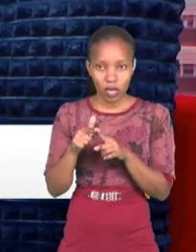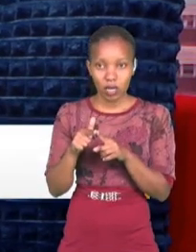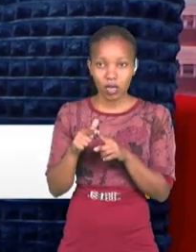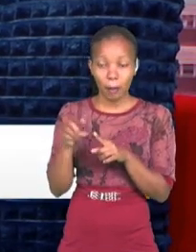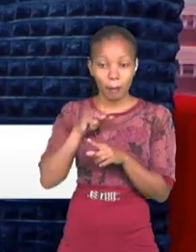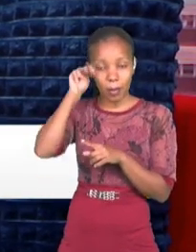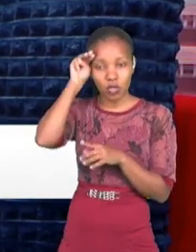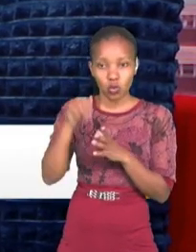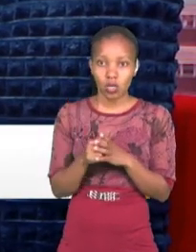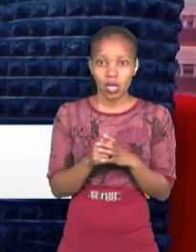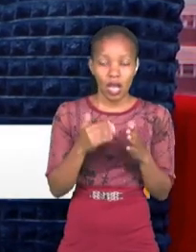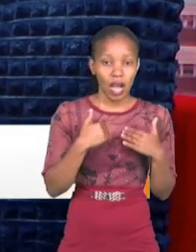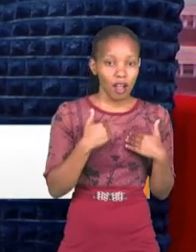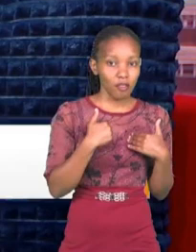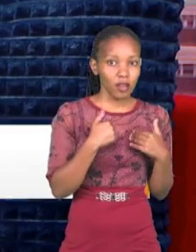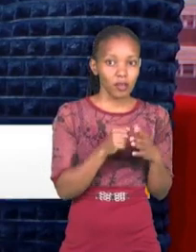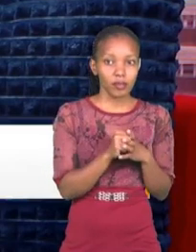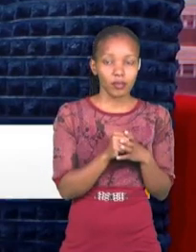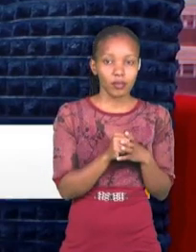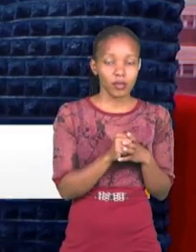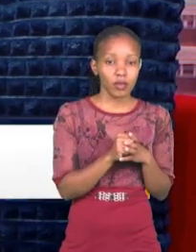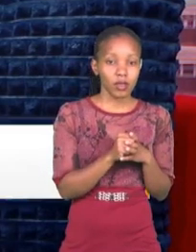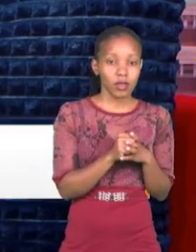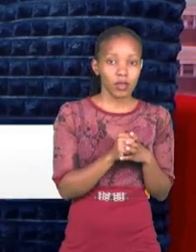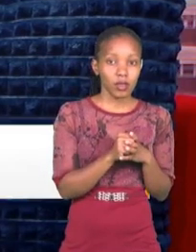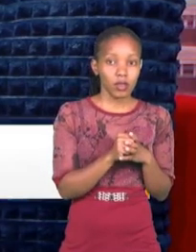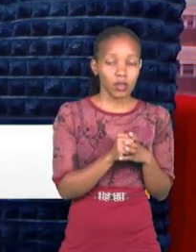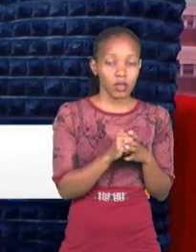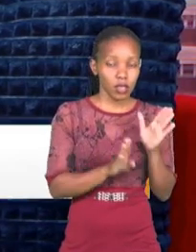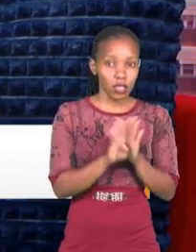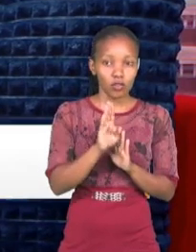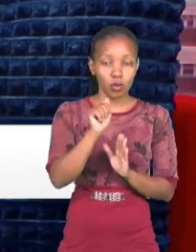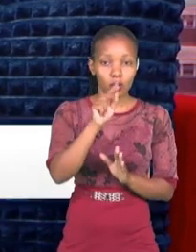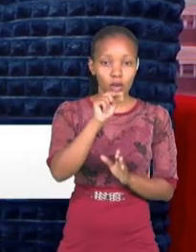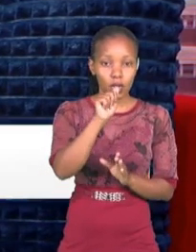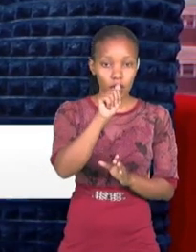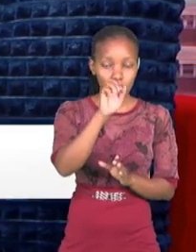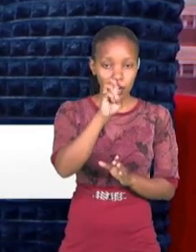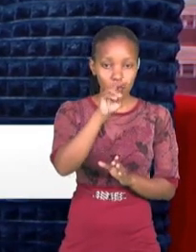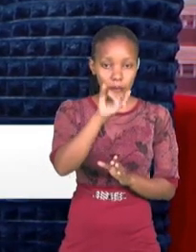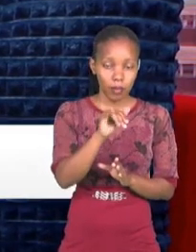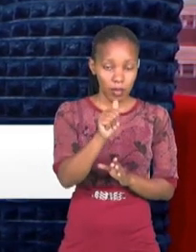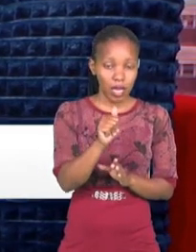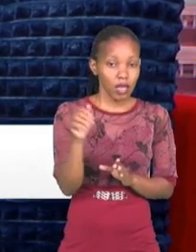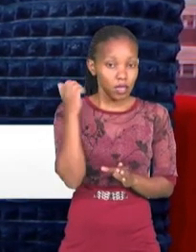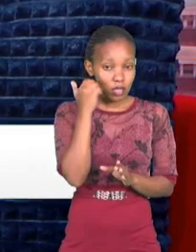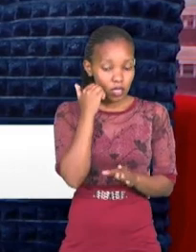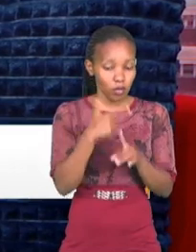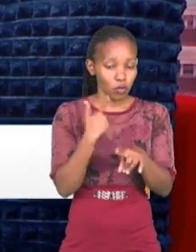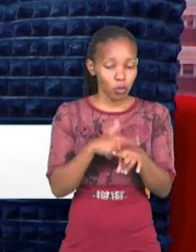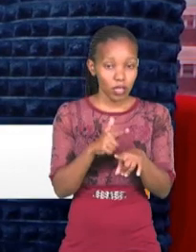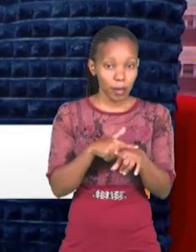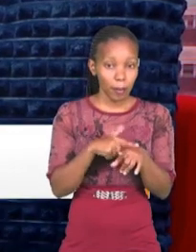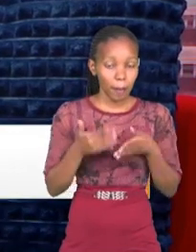diseases like sickle cell anemia, thalassemia. They develop anemia since birth or after 6 months of birth. So